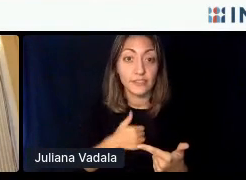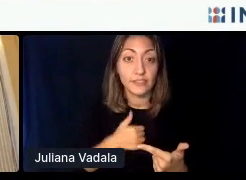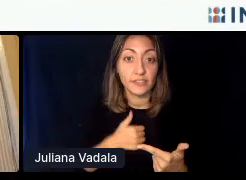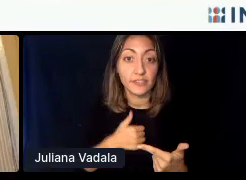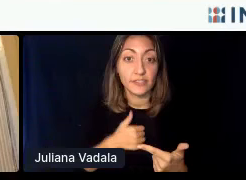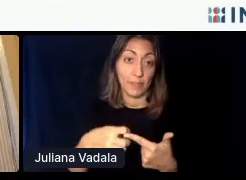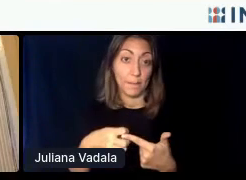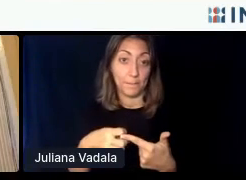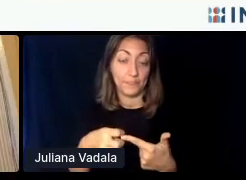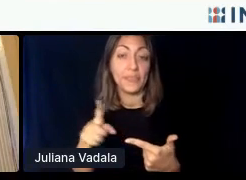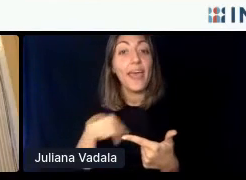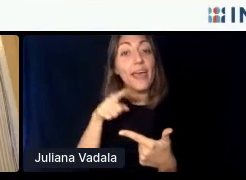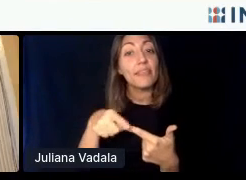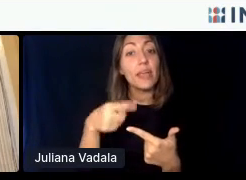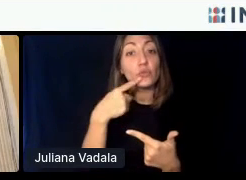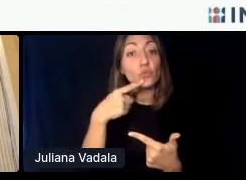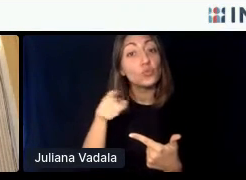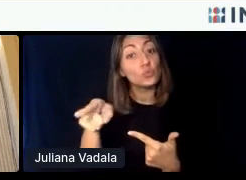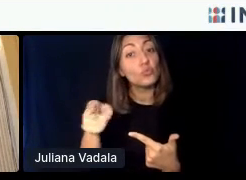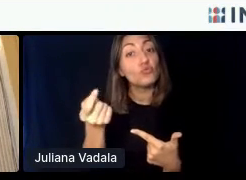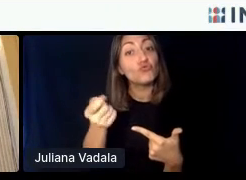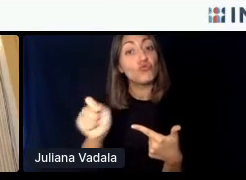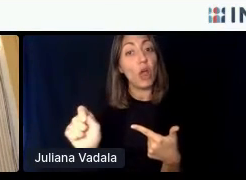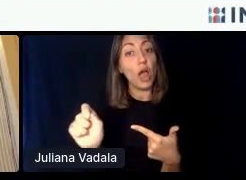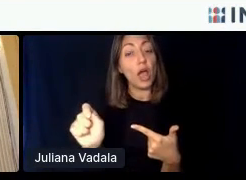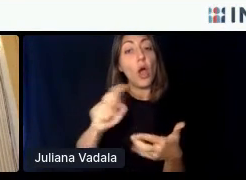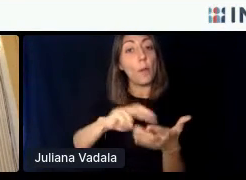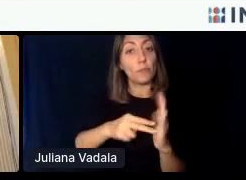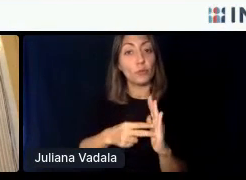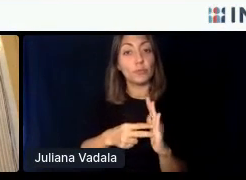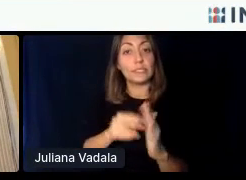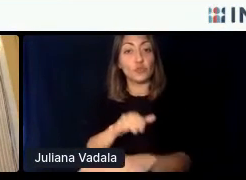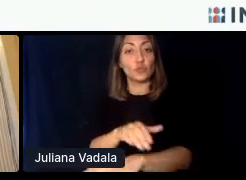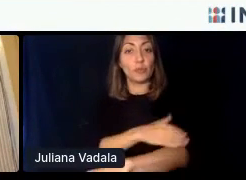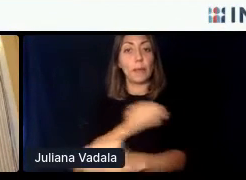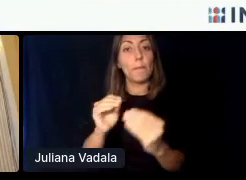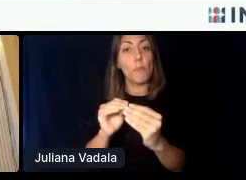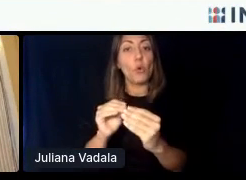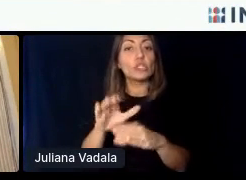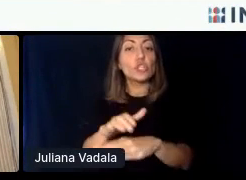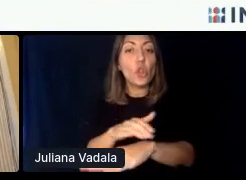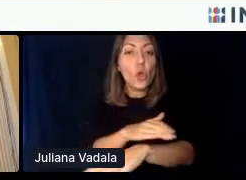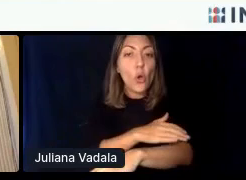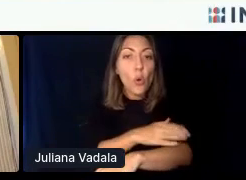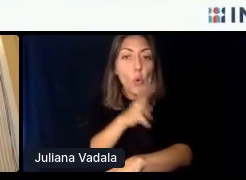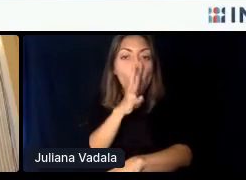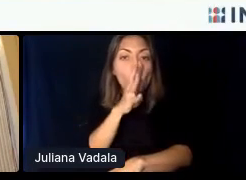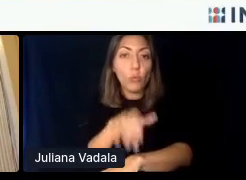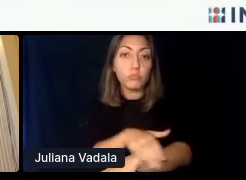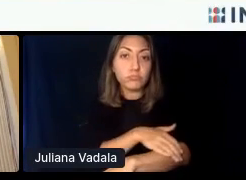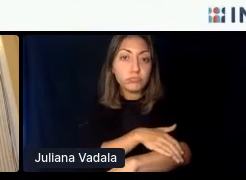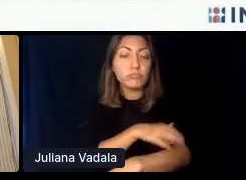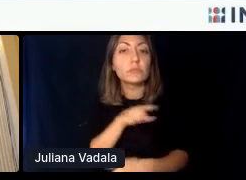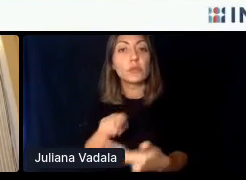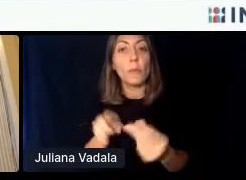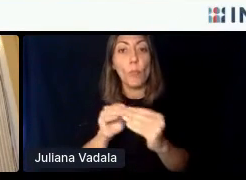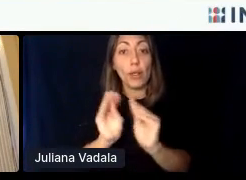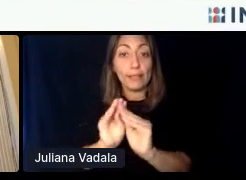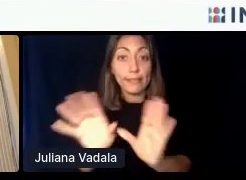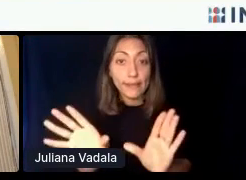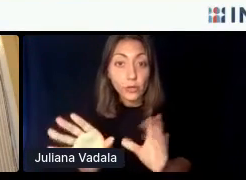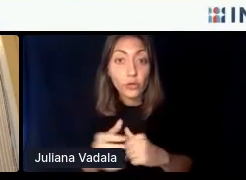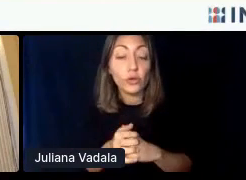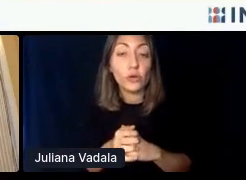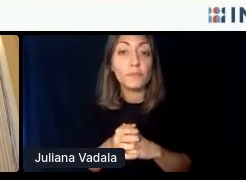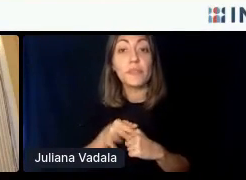and clearly. Ask them a simple question to make sure they can understand you before you continue with the script.